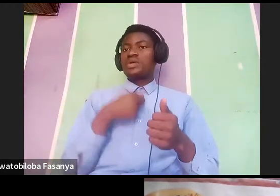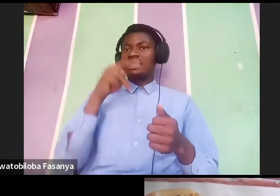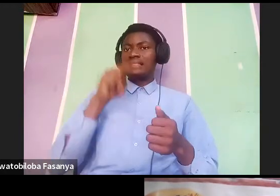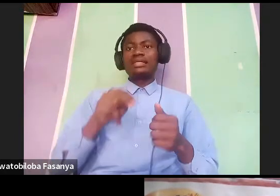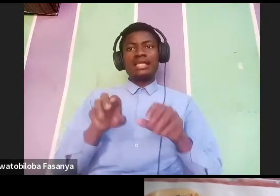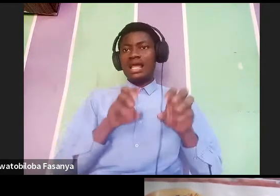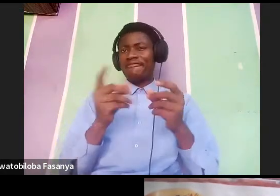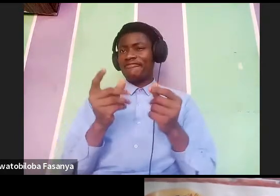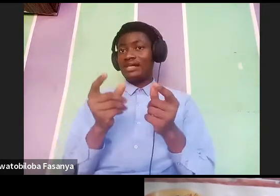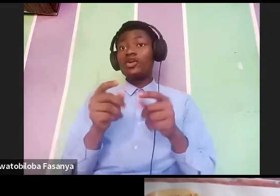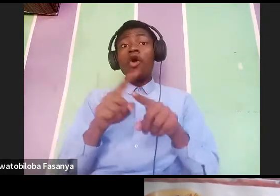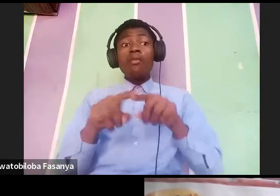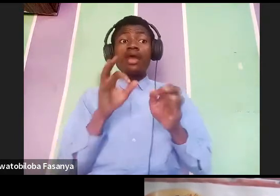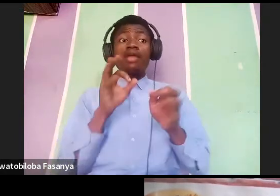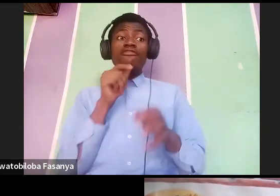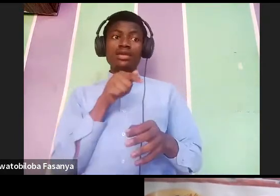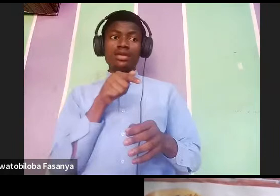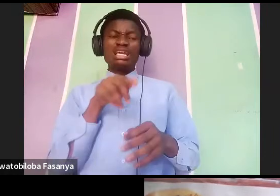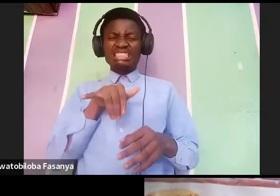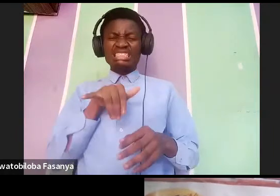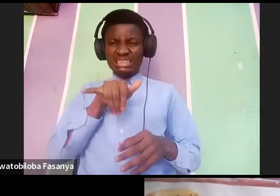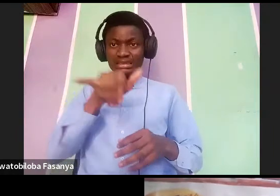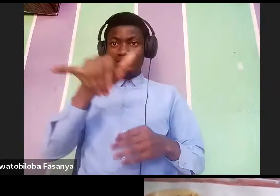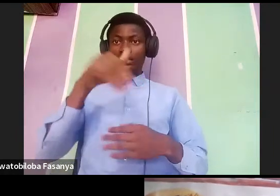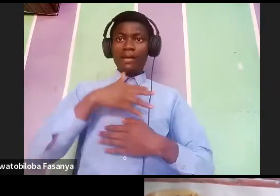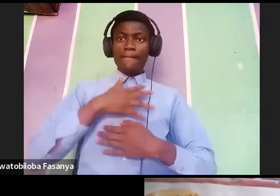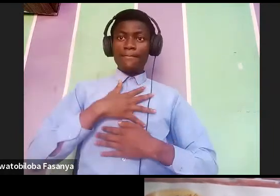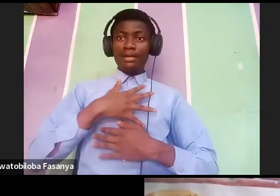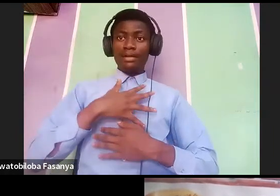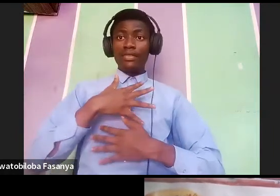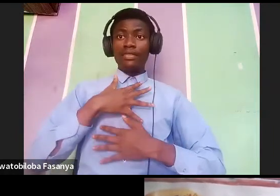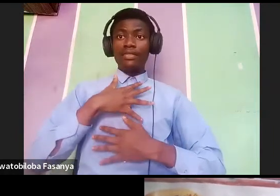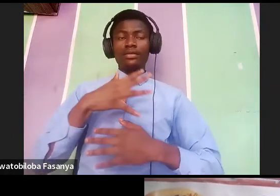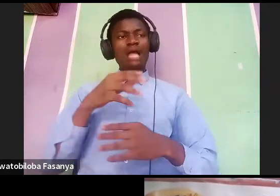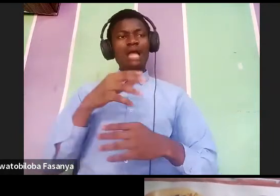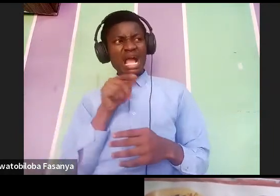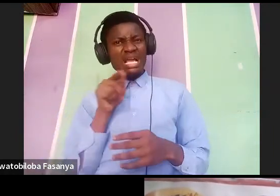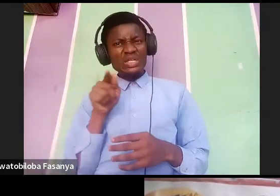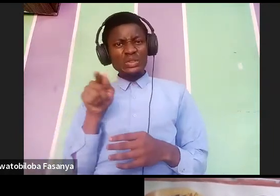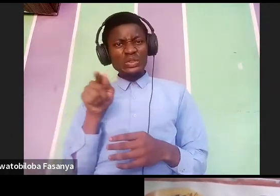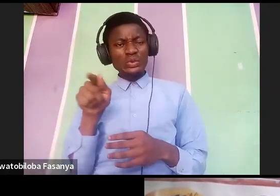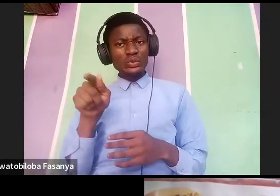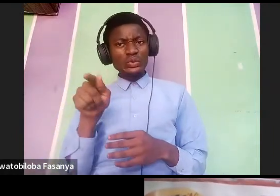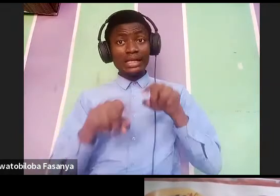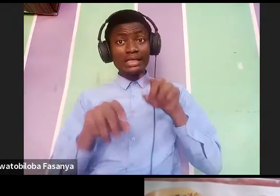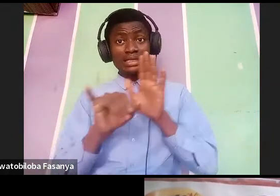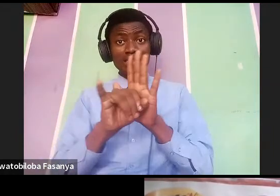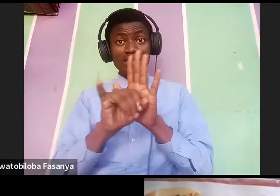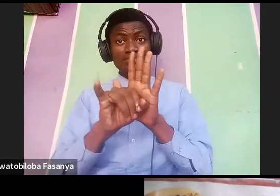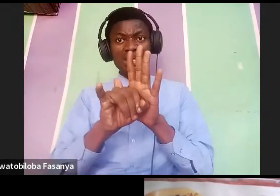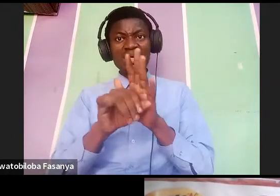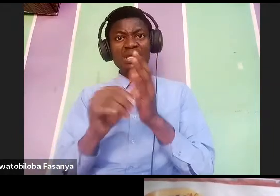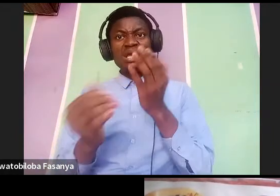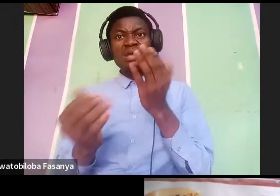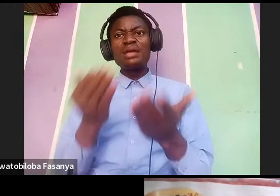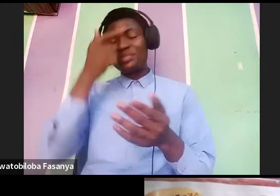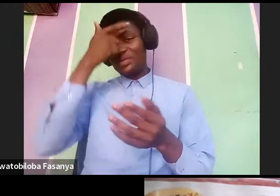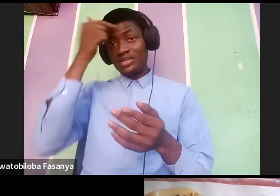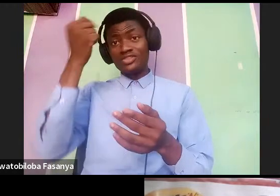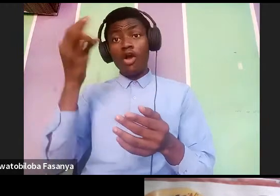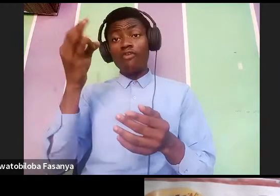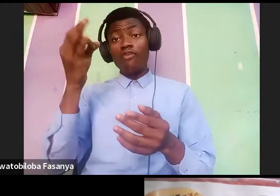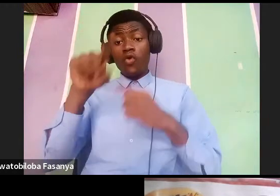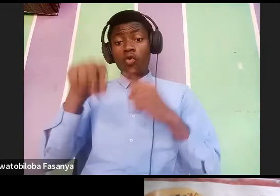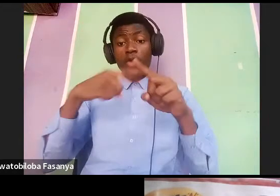time, if you cannot identify the cause, and even with the removal of the clothing, if it doesn't get